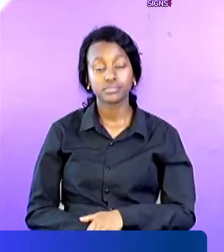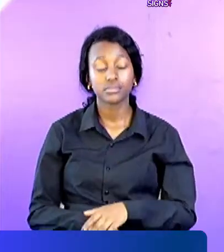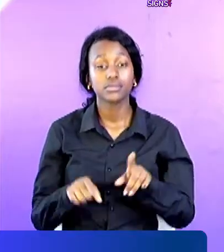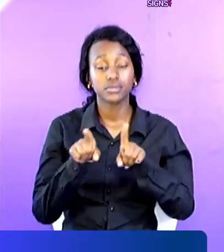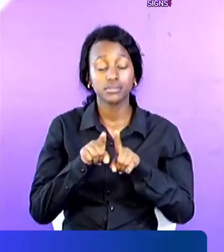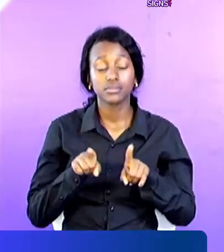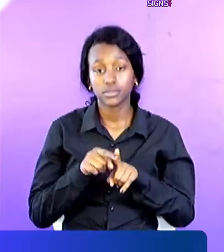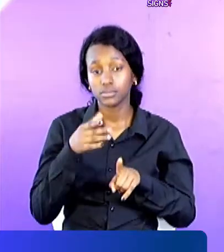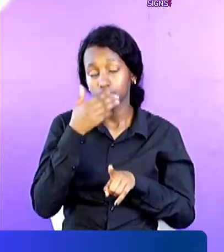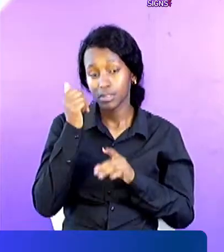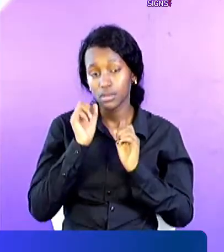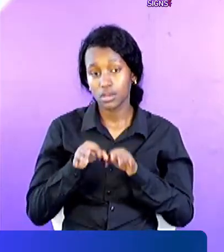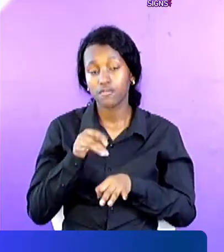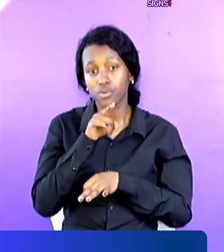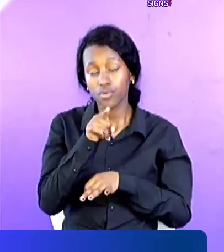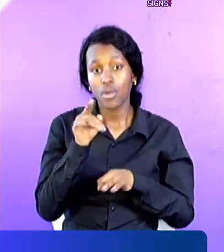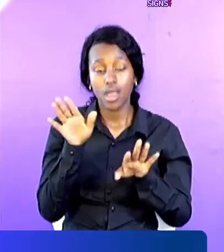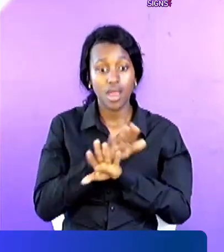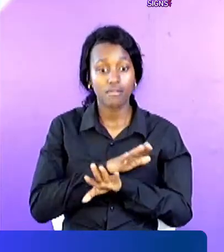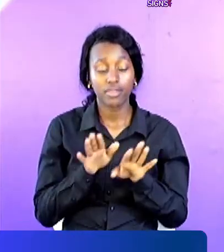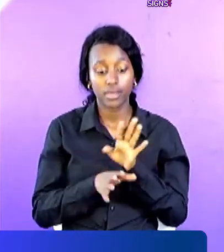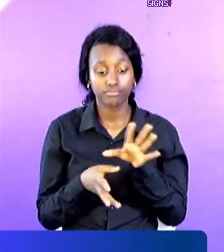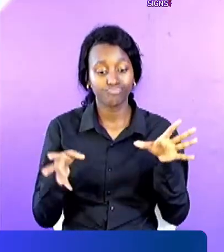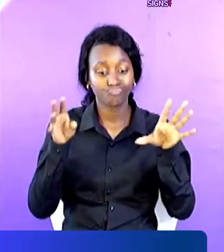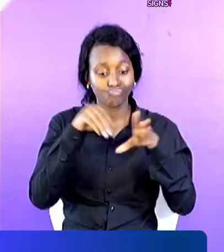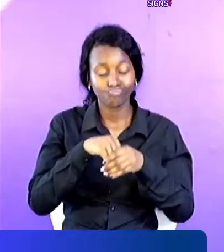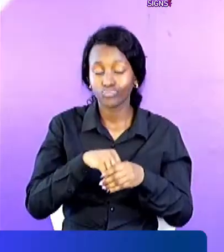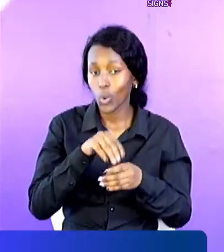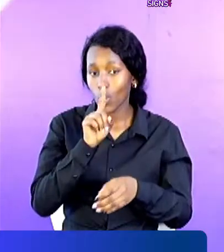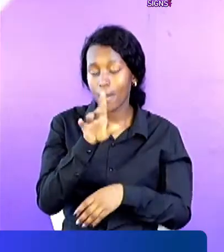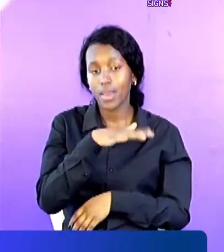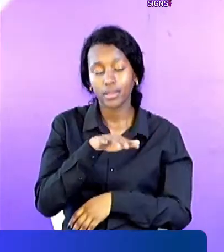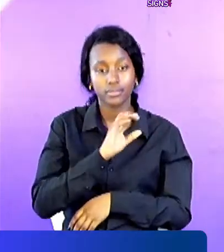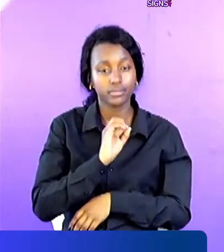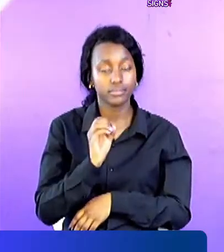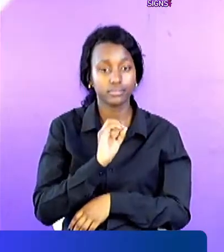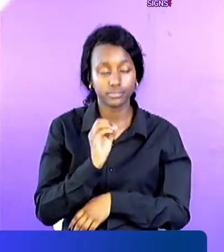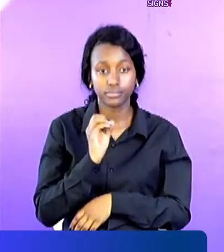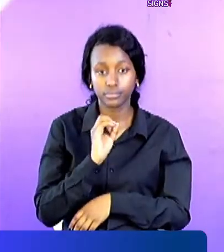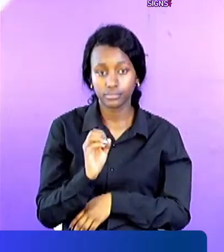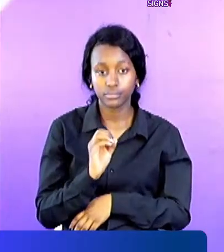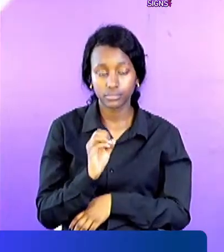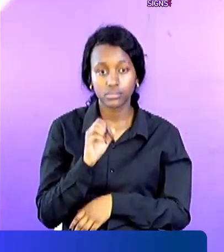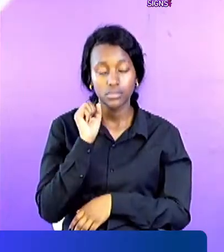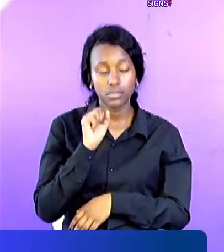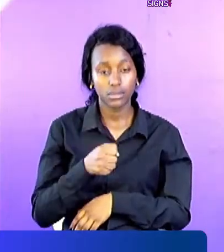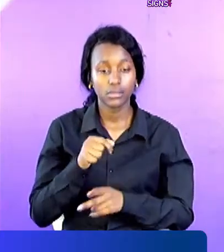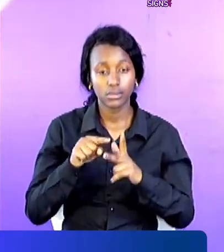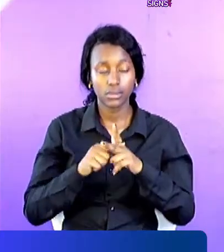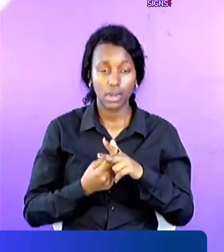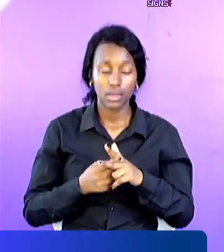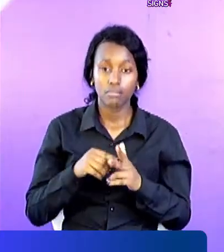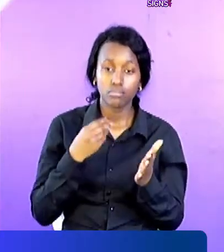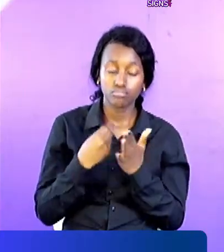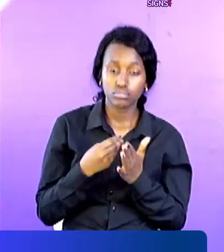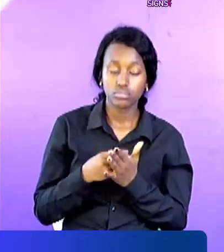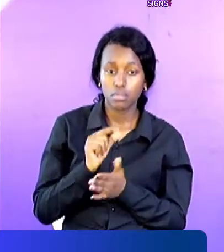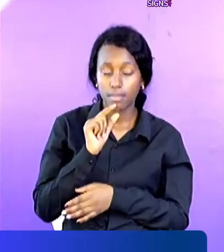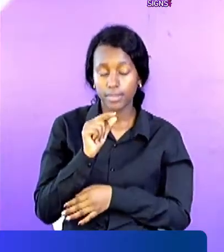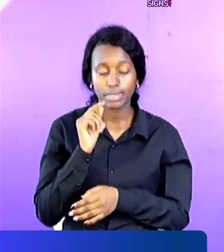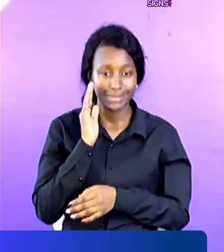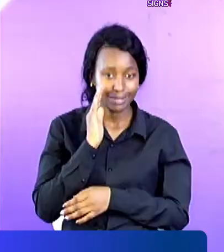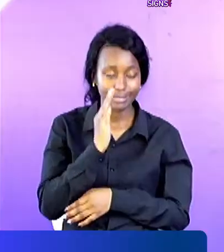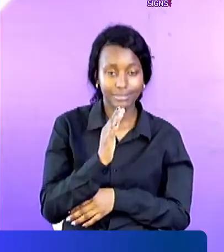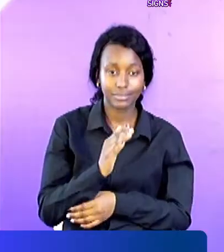good to understand what is going on. Just like shares, we said, go into an equity fund, but weka hata kidogo direct. Yeah. Same thing. Go into a bond